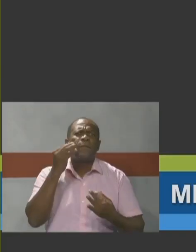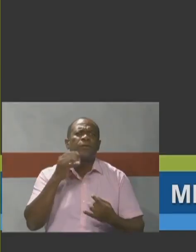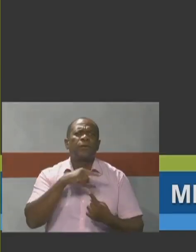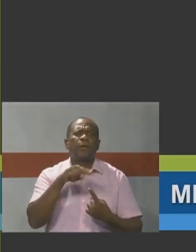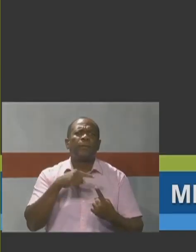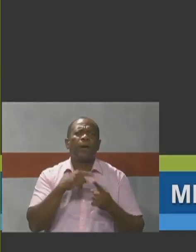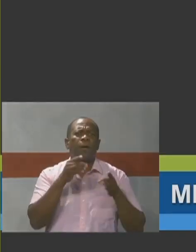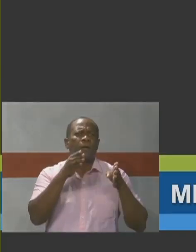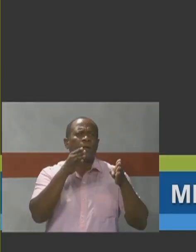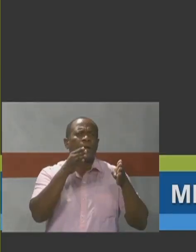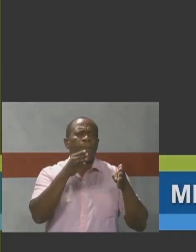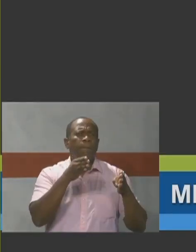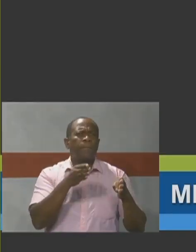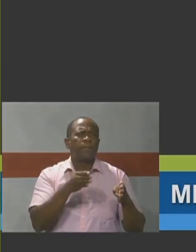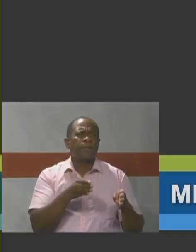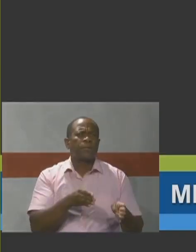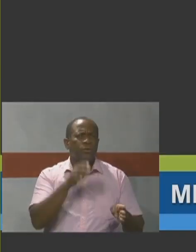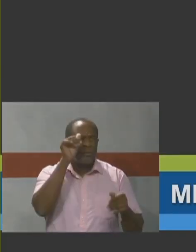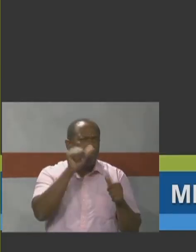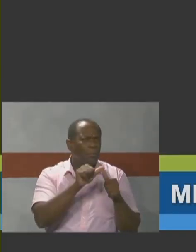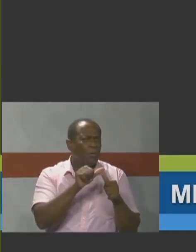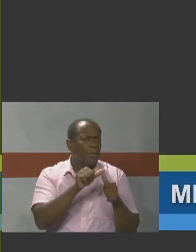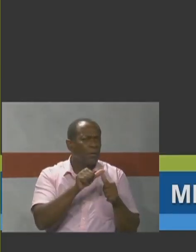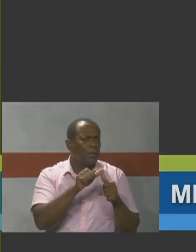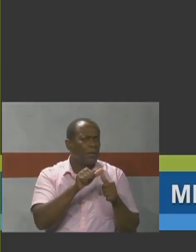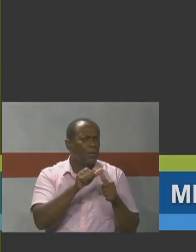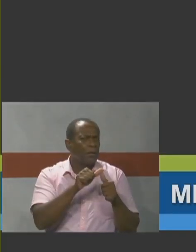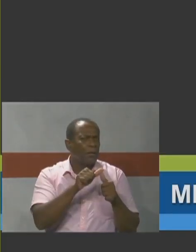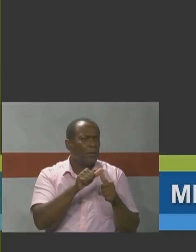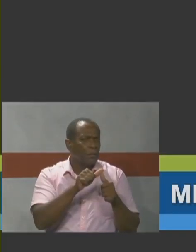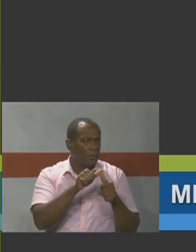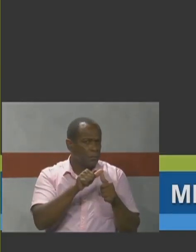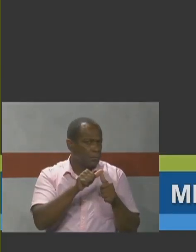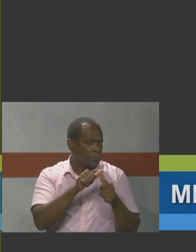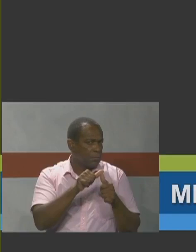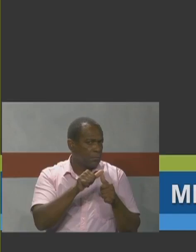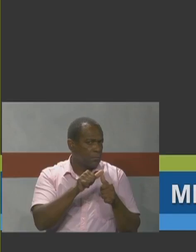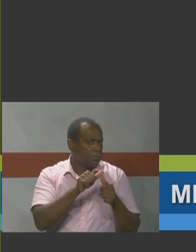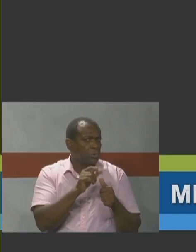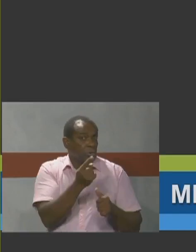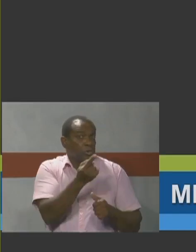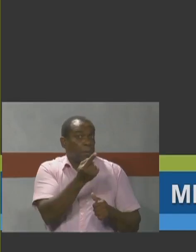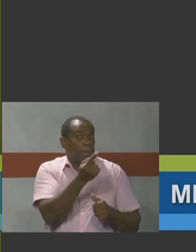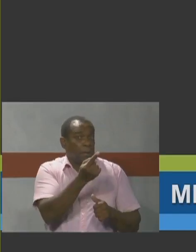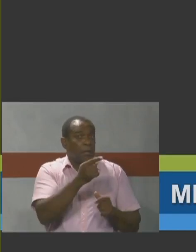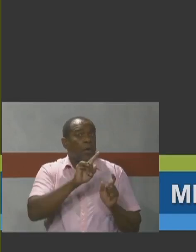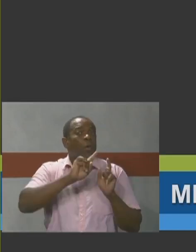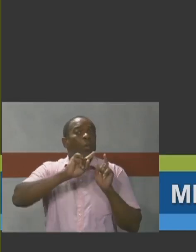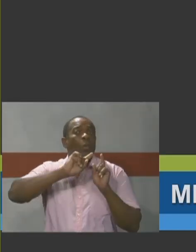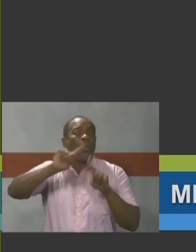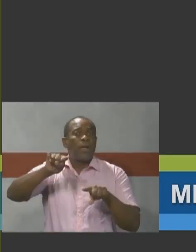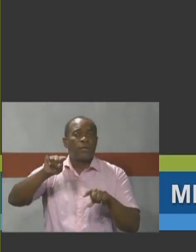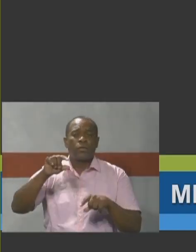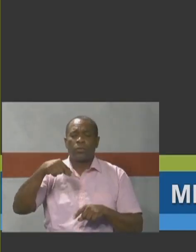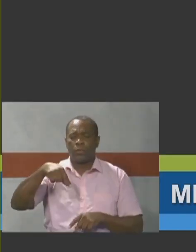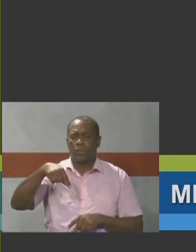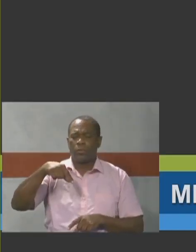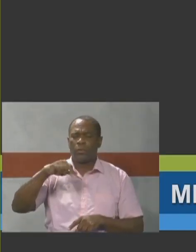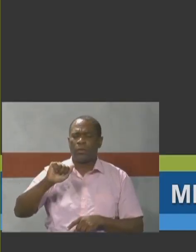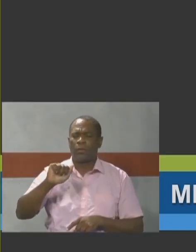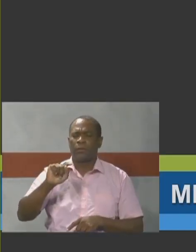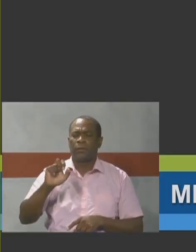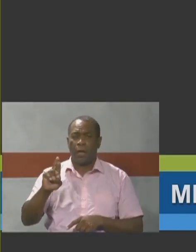person who was the official who was a member of the PM's delegation to Qatar who came down with COVID. What's the status of that particular individual?